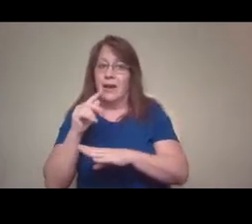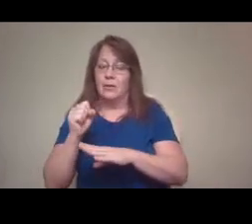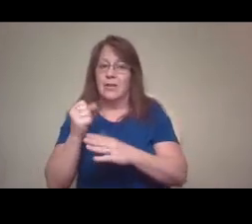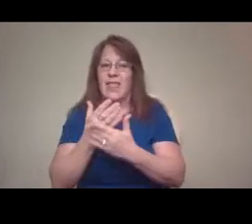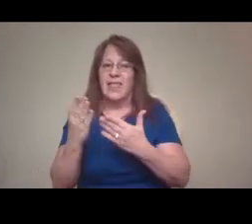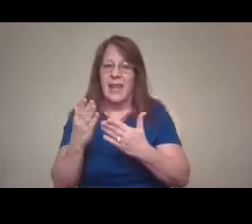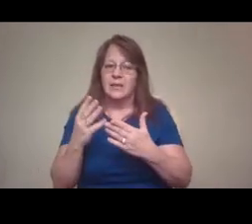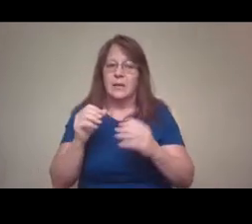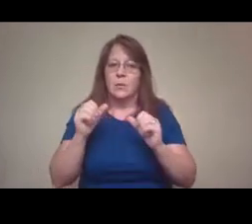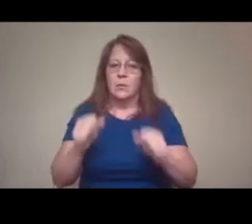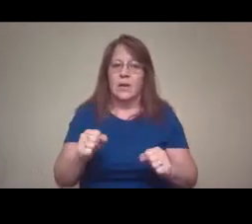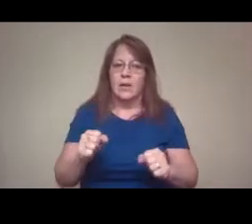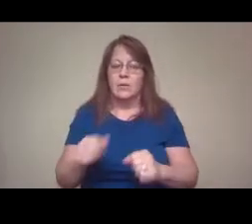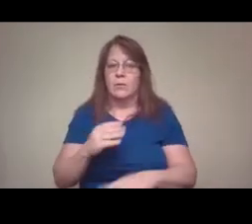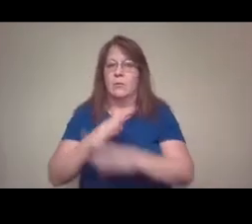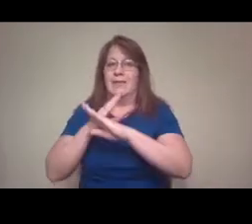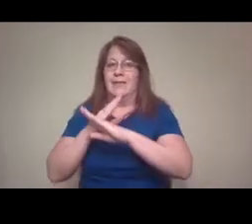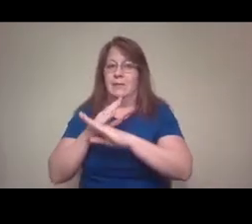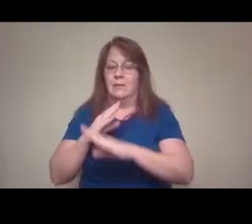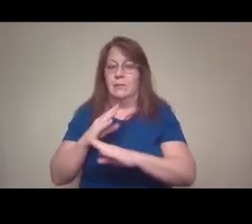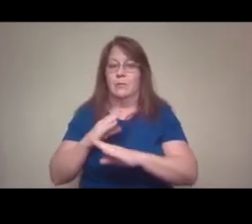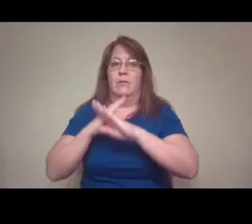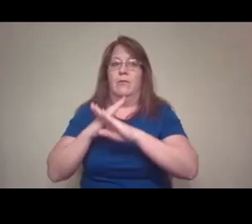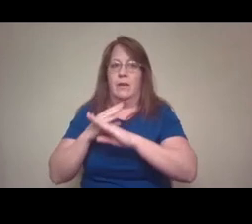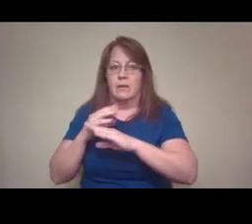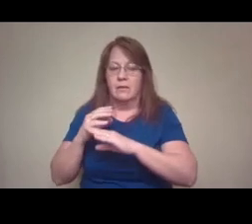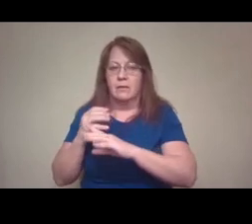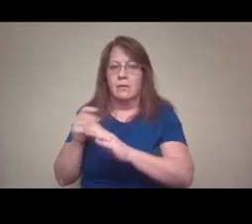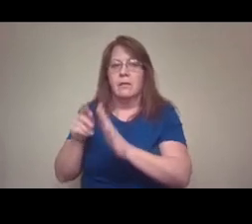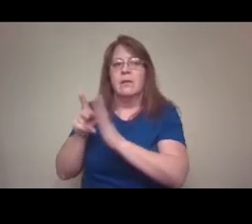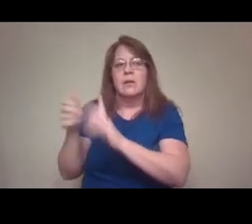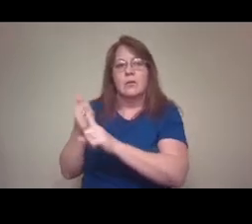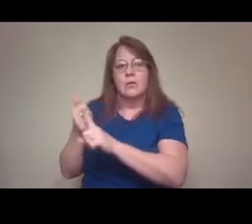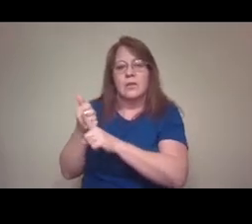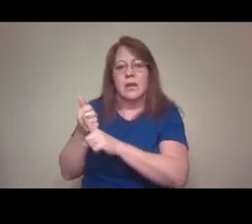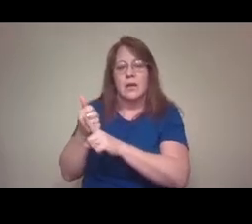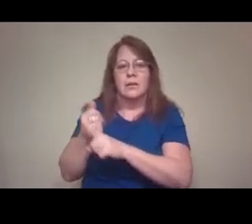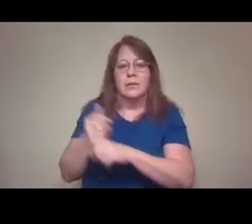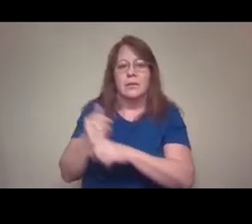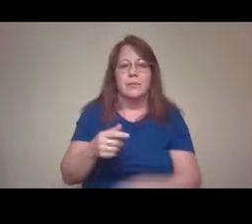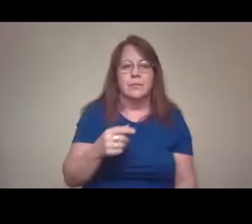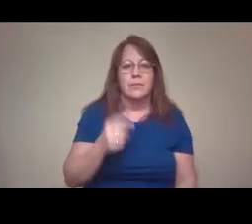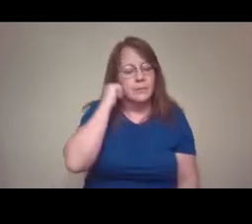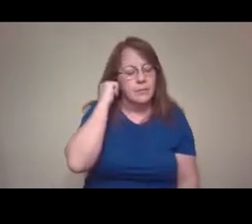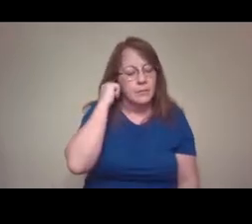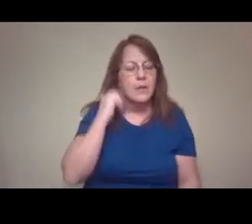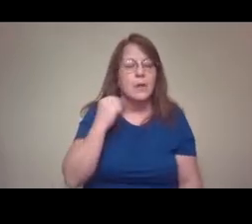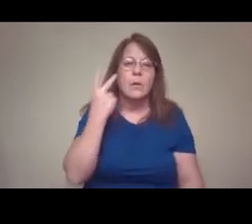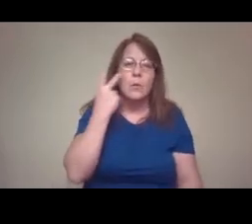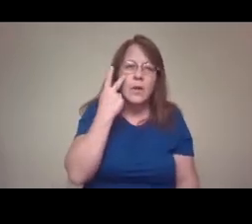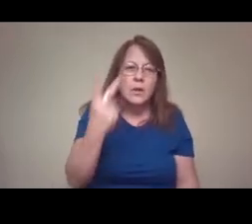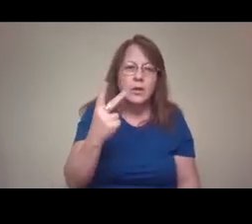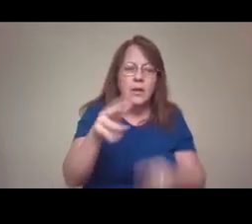and other negative health outcomes. In Broomfield, our Communities That Care Coalition helped us look at local data, and we